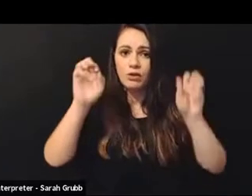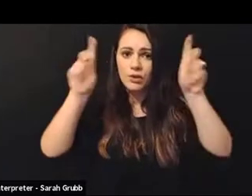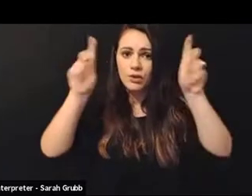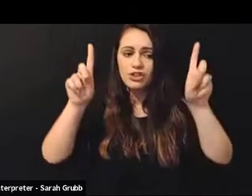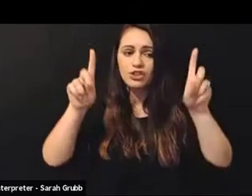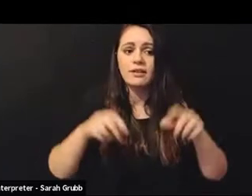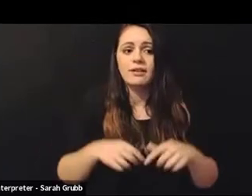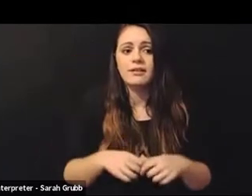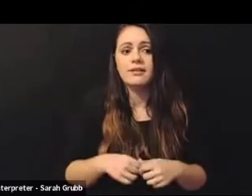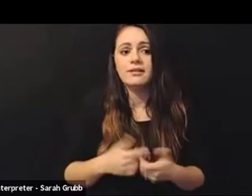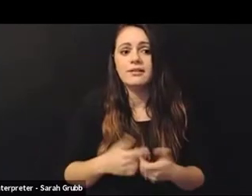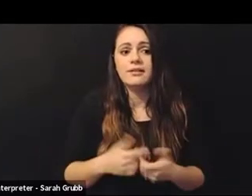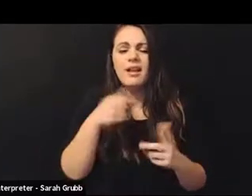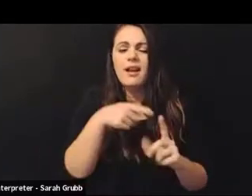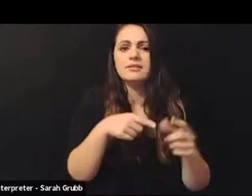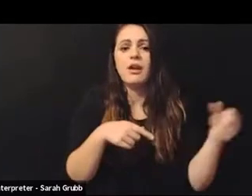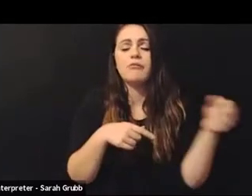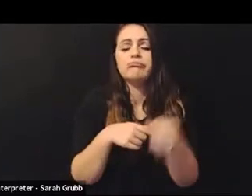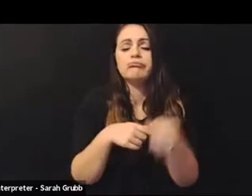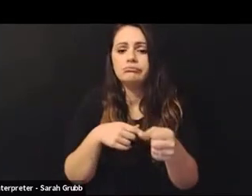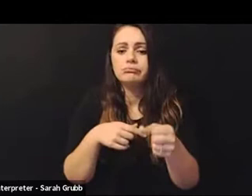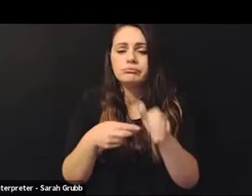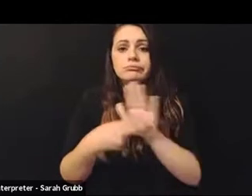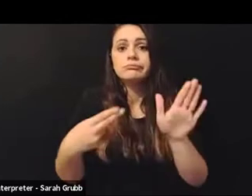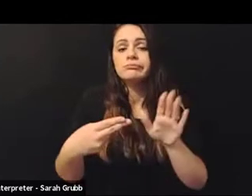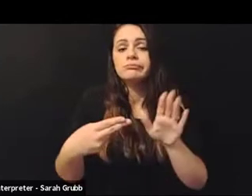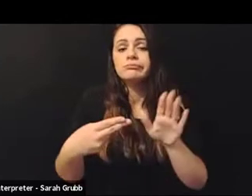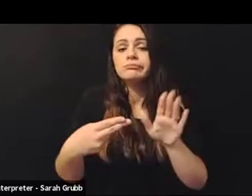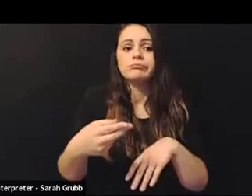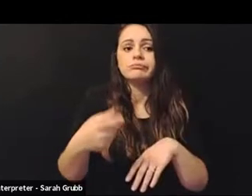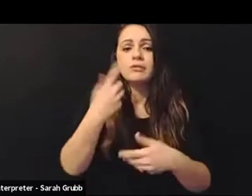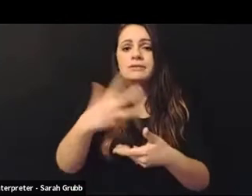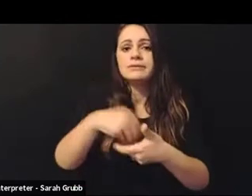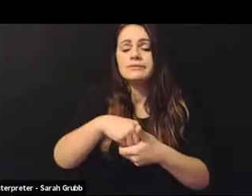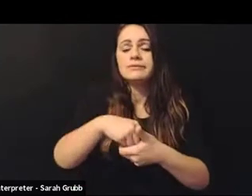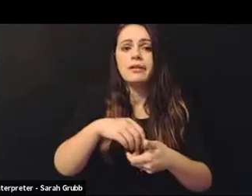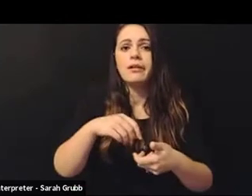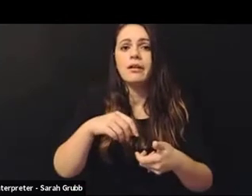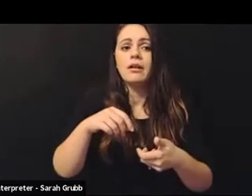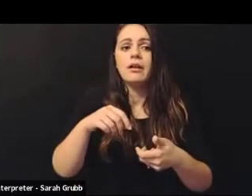it's just kind of placing a child in one particular type of program, and it's not giving